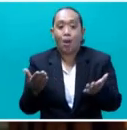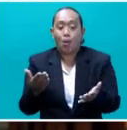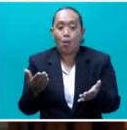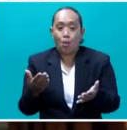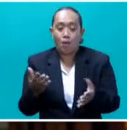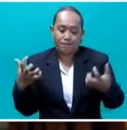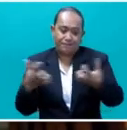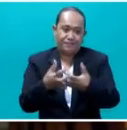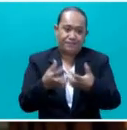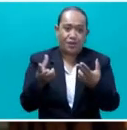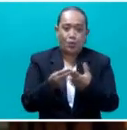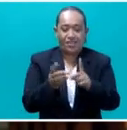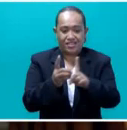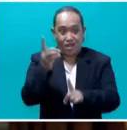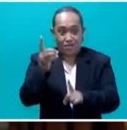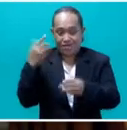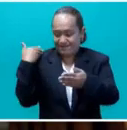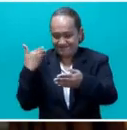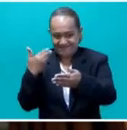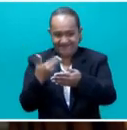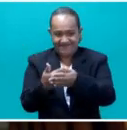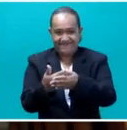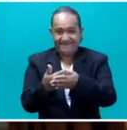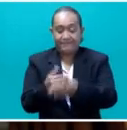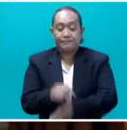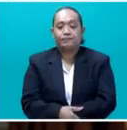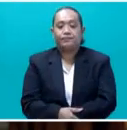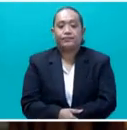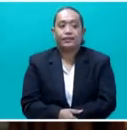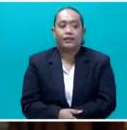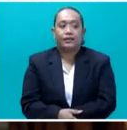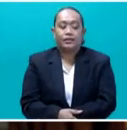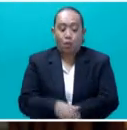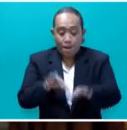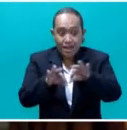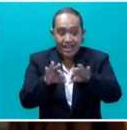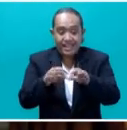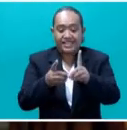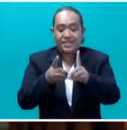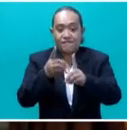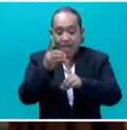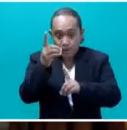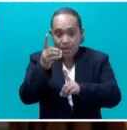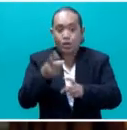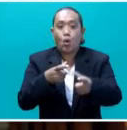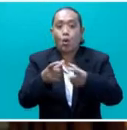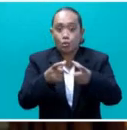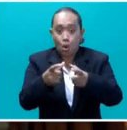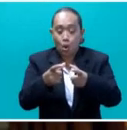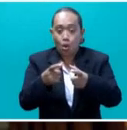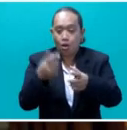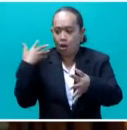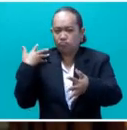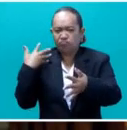types of development of the past decades. Mr. Speaker, sir, planning and development control from those past decades